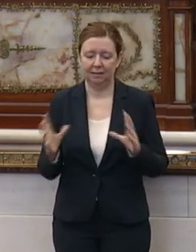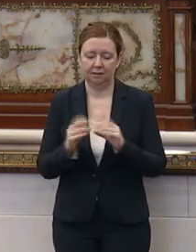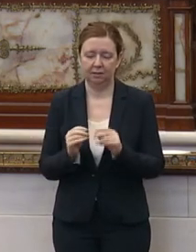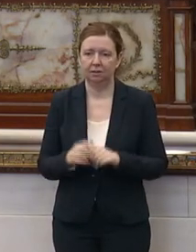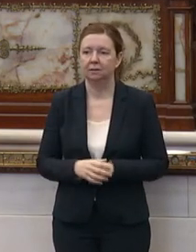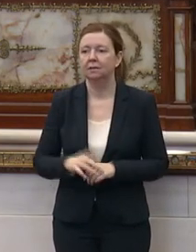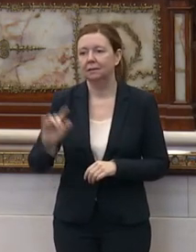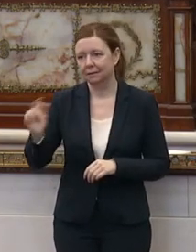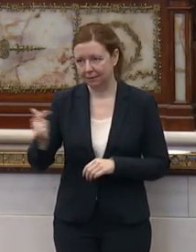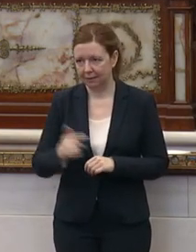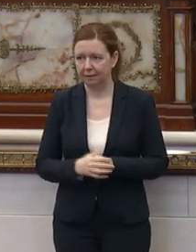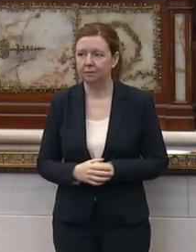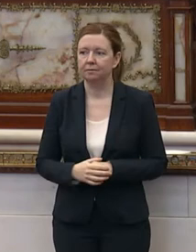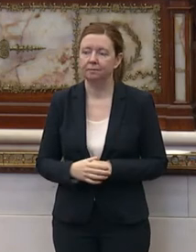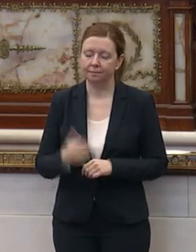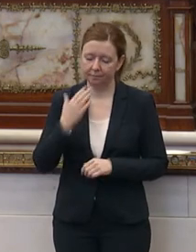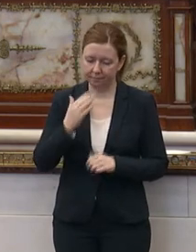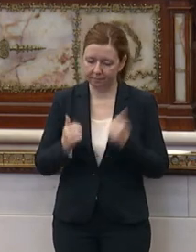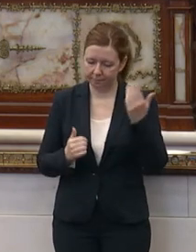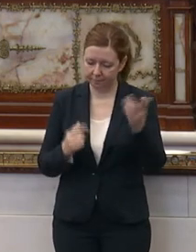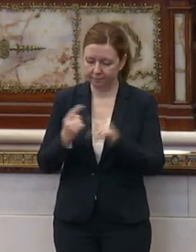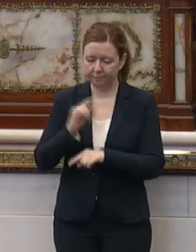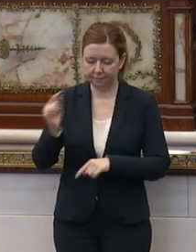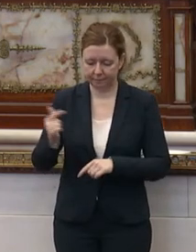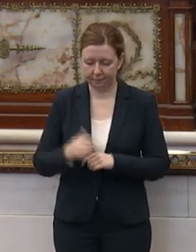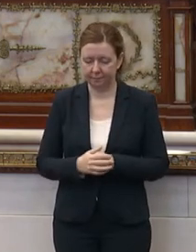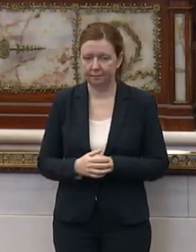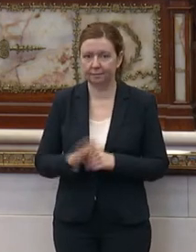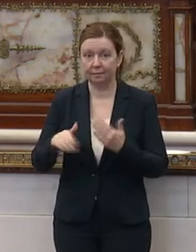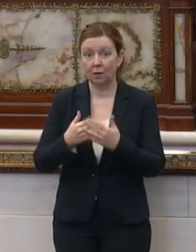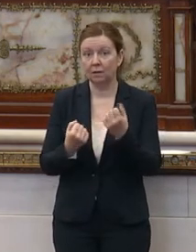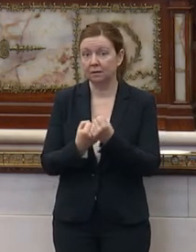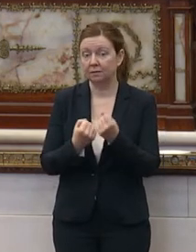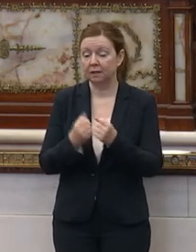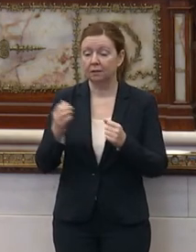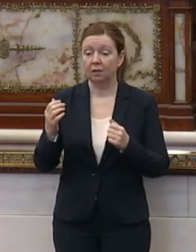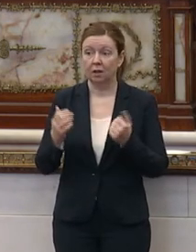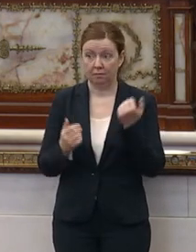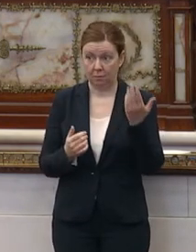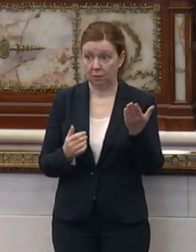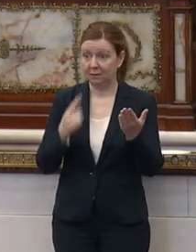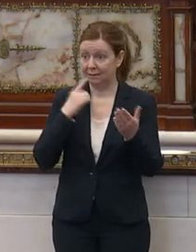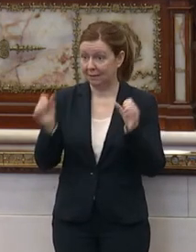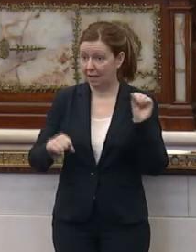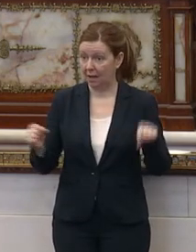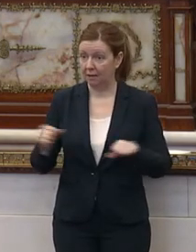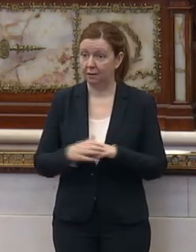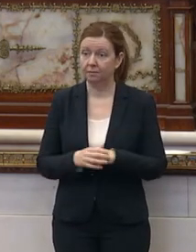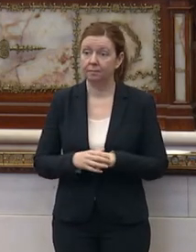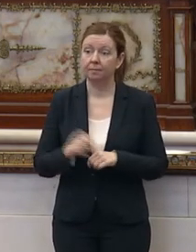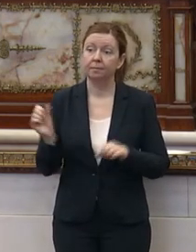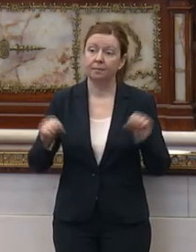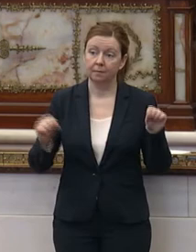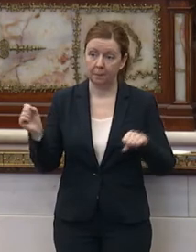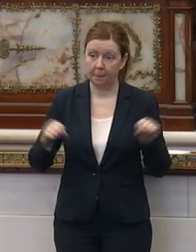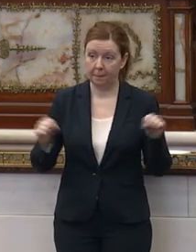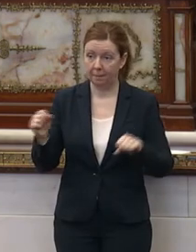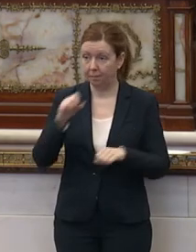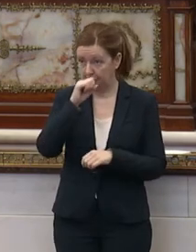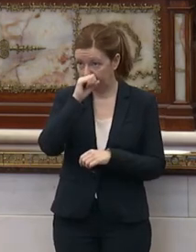session. Second. Thank you. It's been moved properly second. All in favor of said motion, indicate by saying aye.